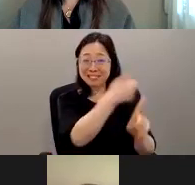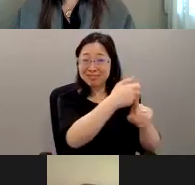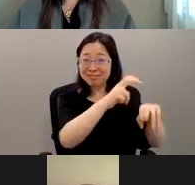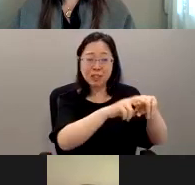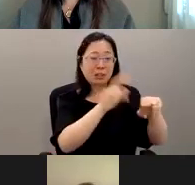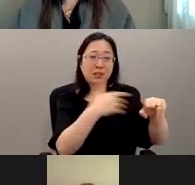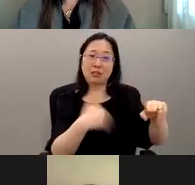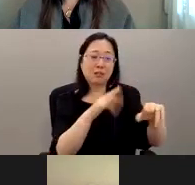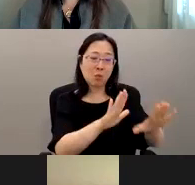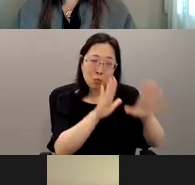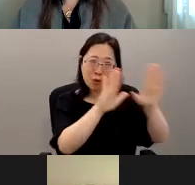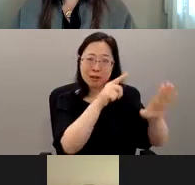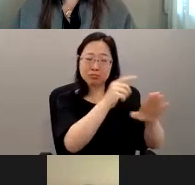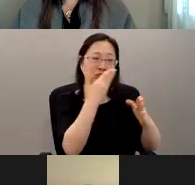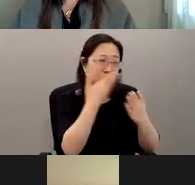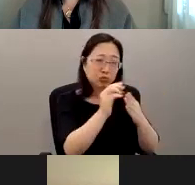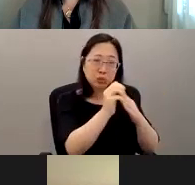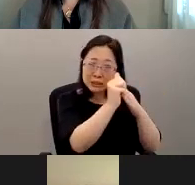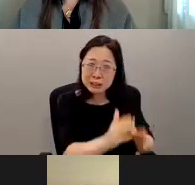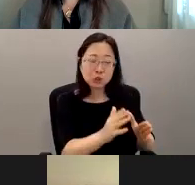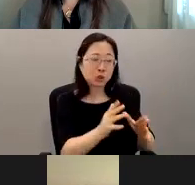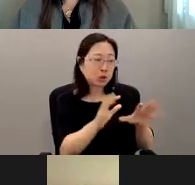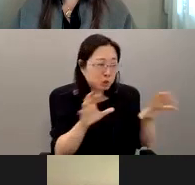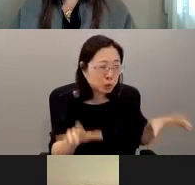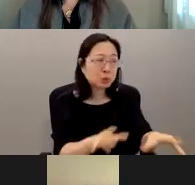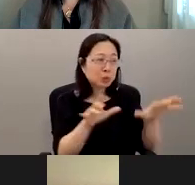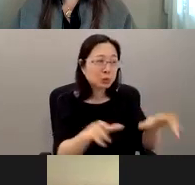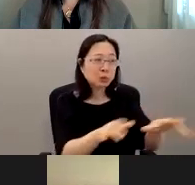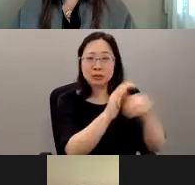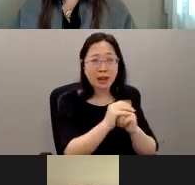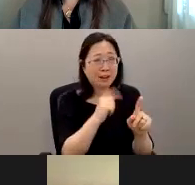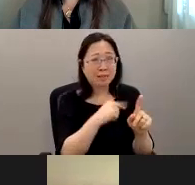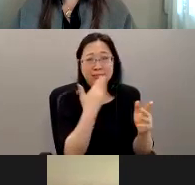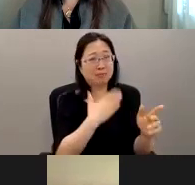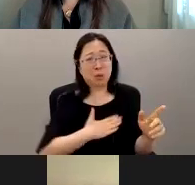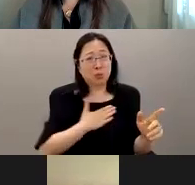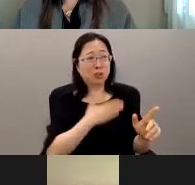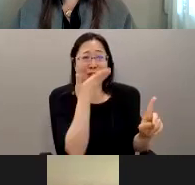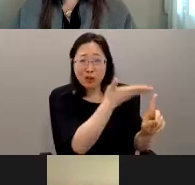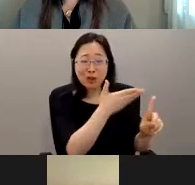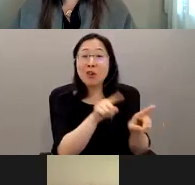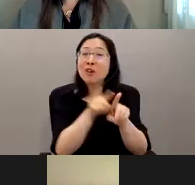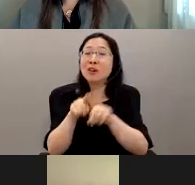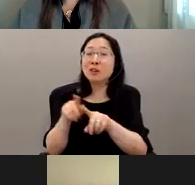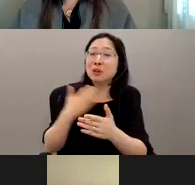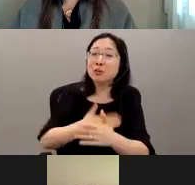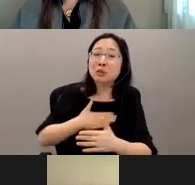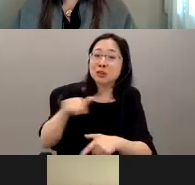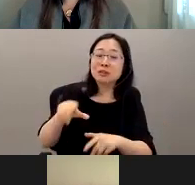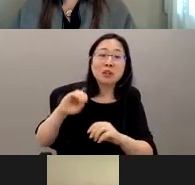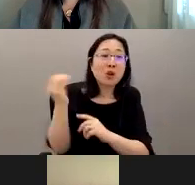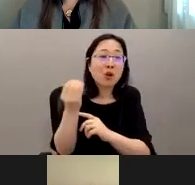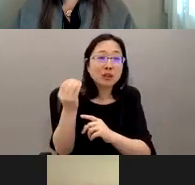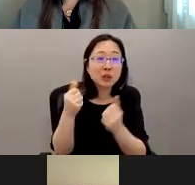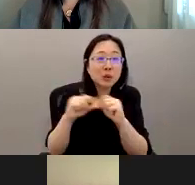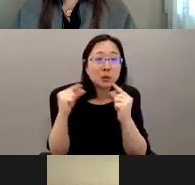unremarkable. She's a steadfast leader and so much appreciated how to bring her leadership, and having, you know, the Ontario group supporting us in the